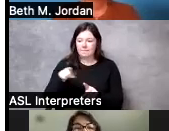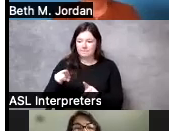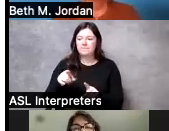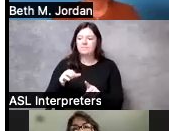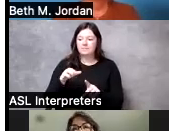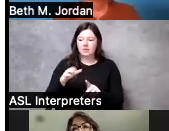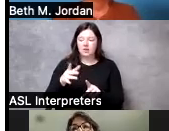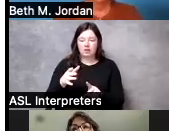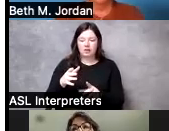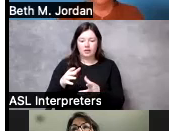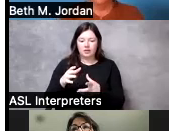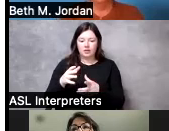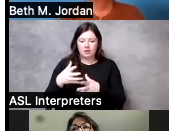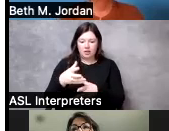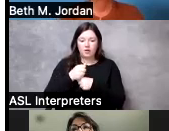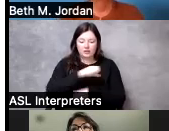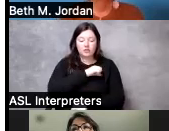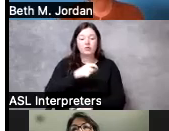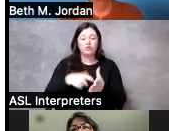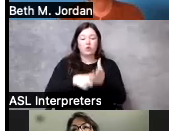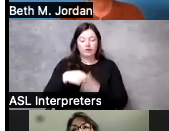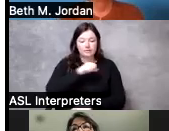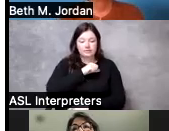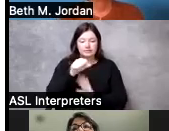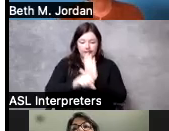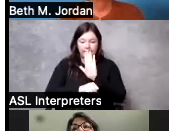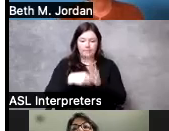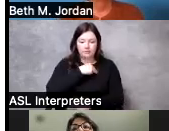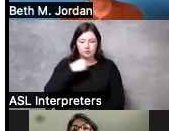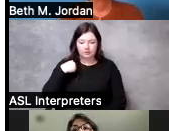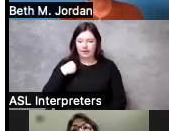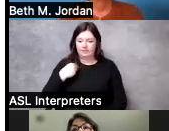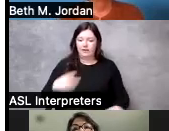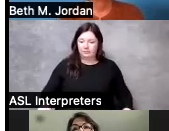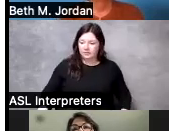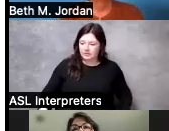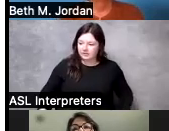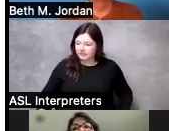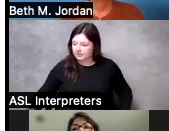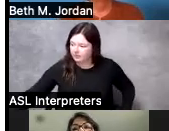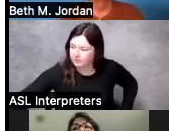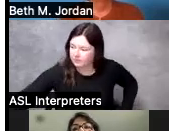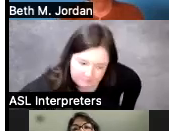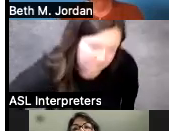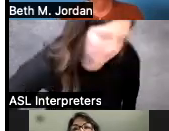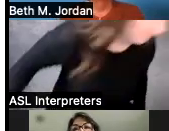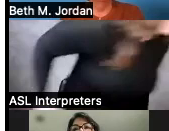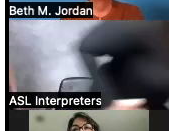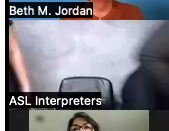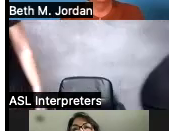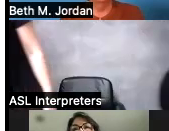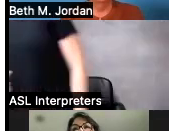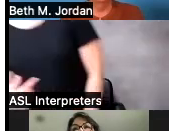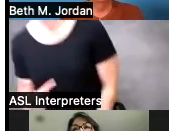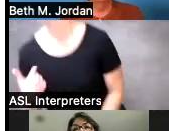for localization of membership based on needs and assets. So again, Kentucky was able to quickly leverage these